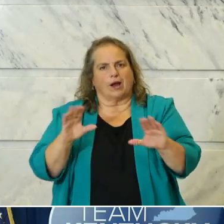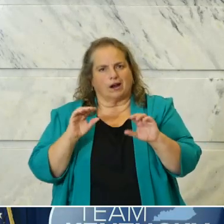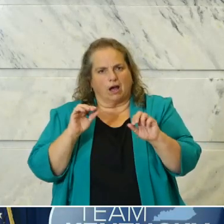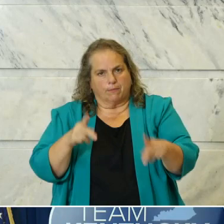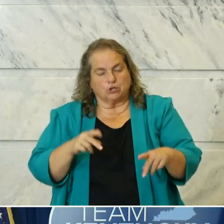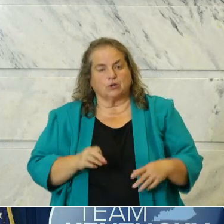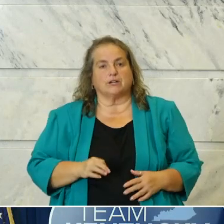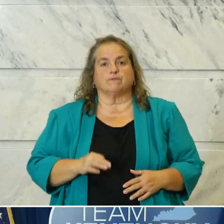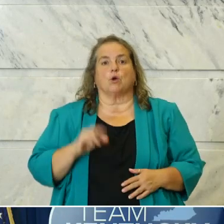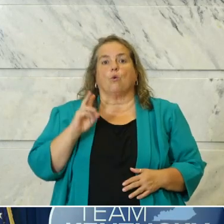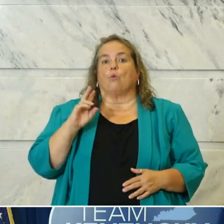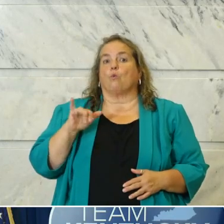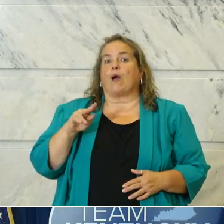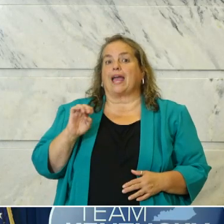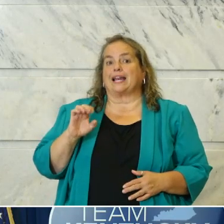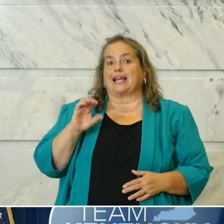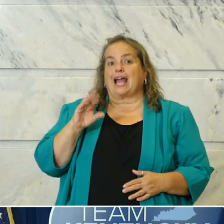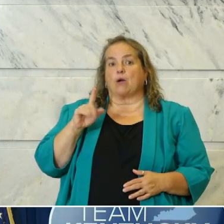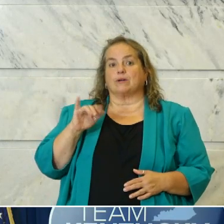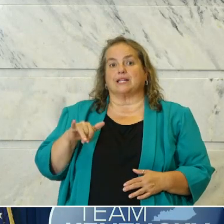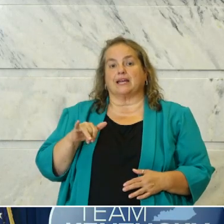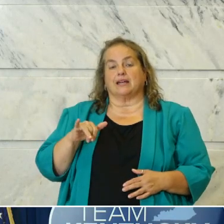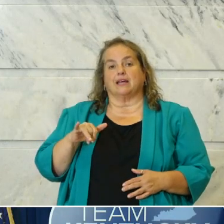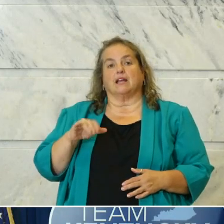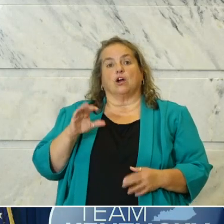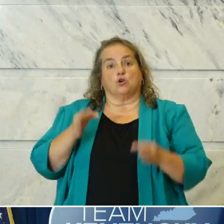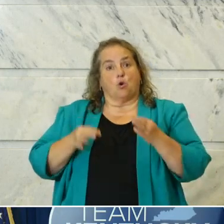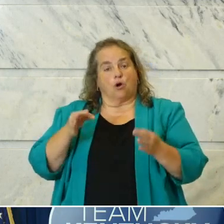opportunities. Wayne County Fiscal Court,